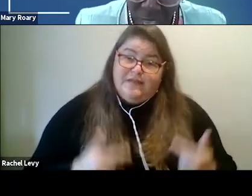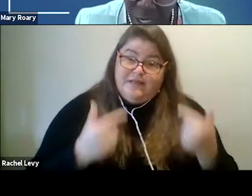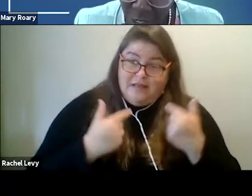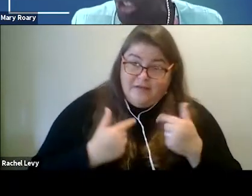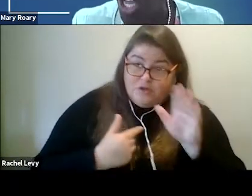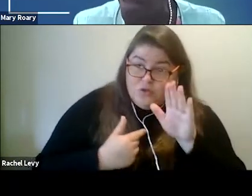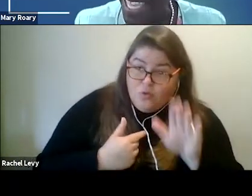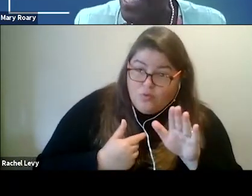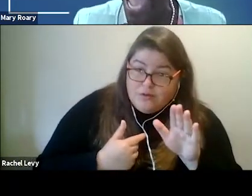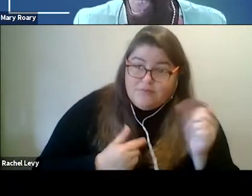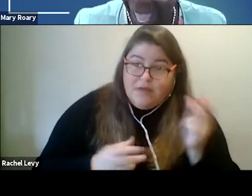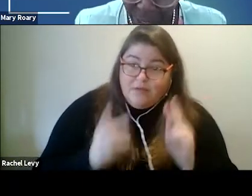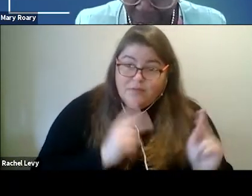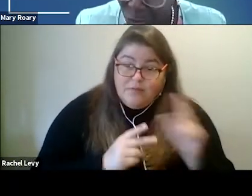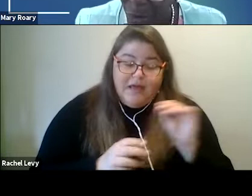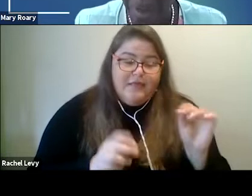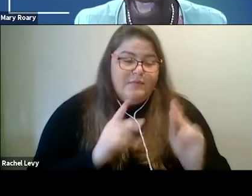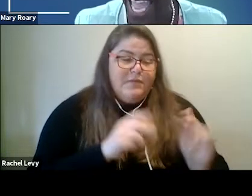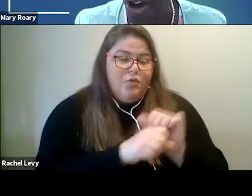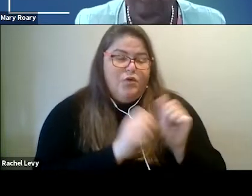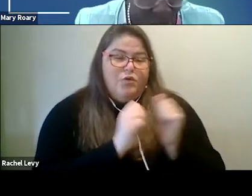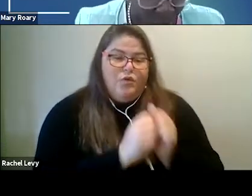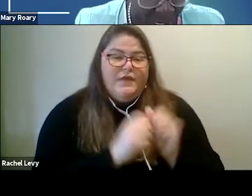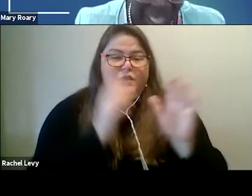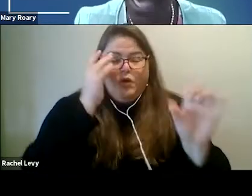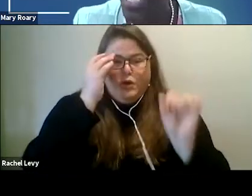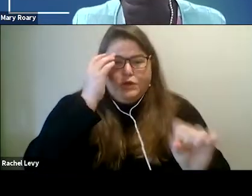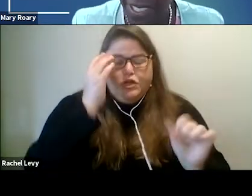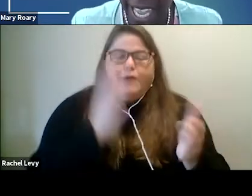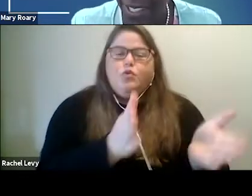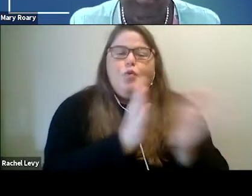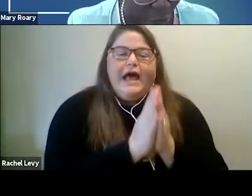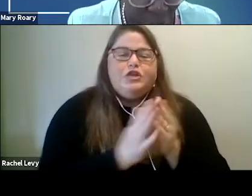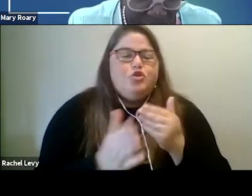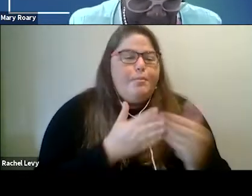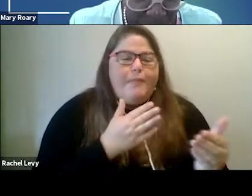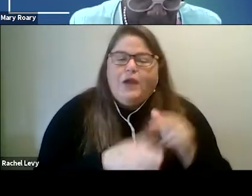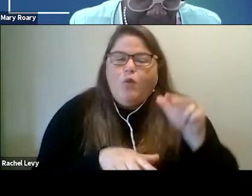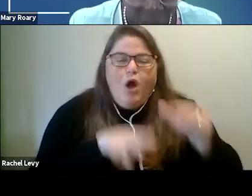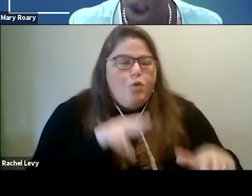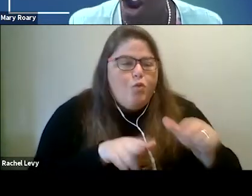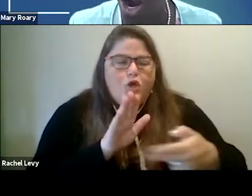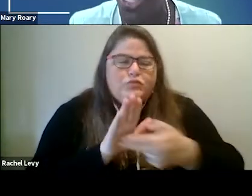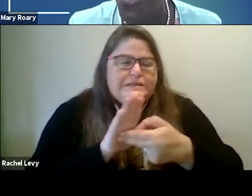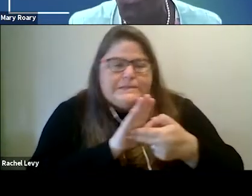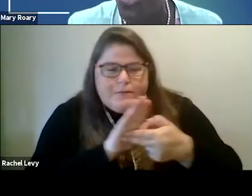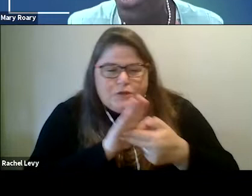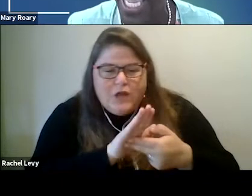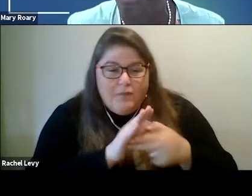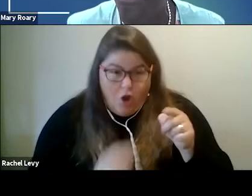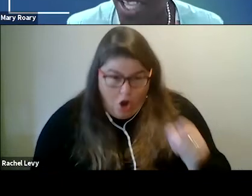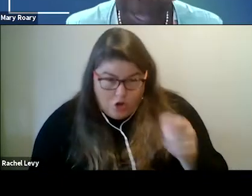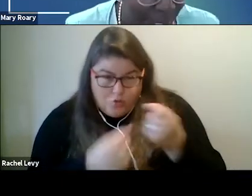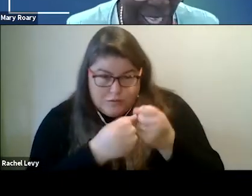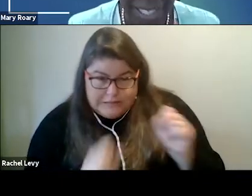with. Your job is to ask, no matter how awkward, stigmatizing, stereotyping, are you